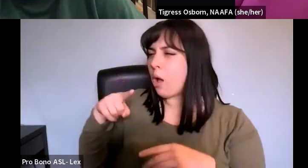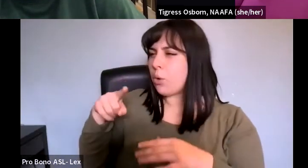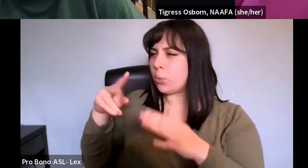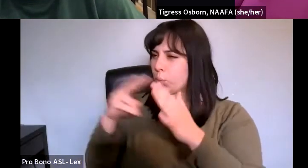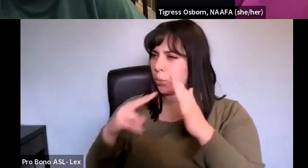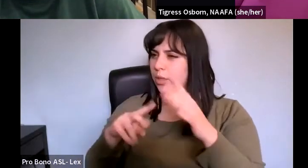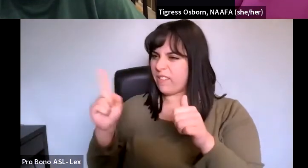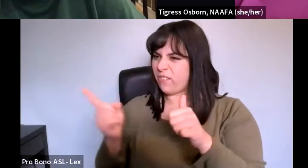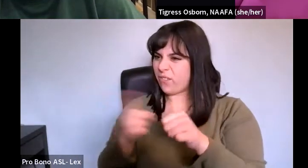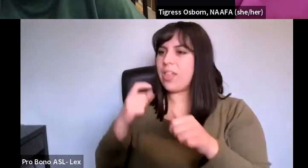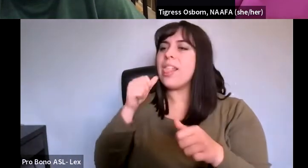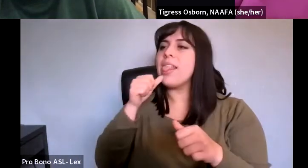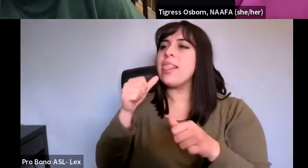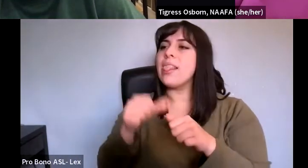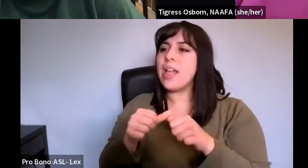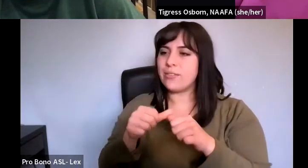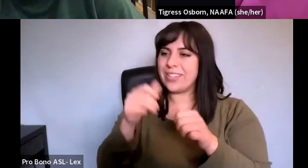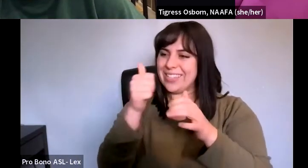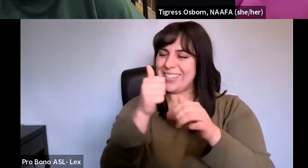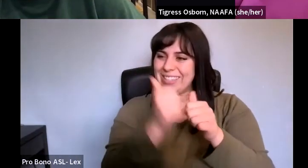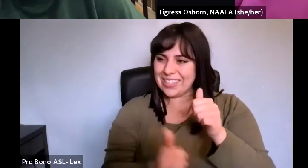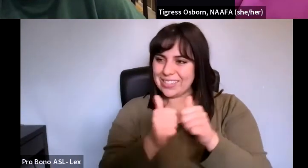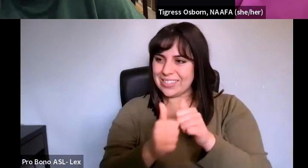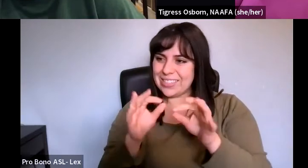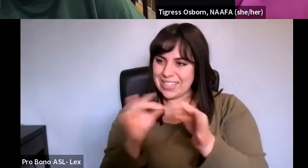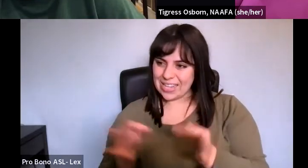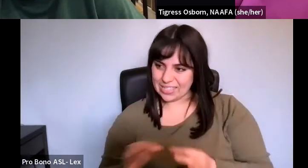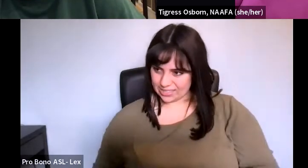first letter of each sentence?